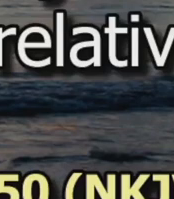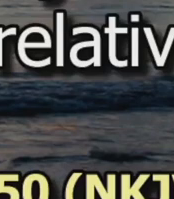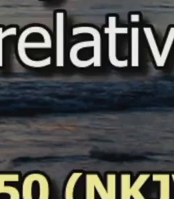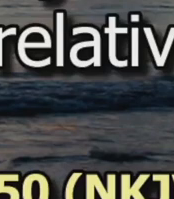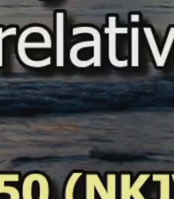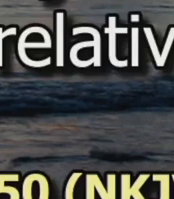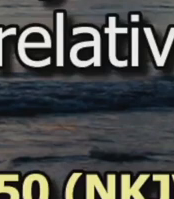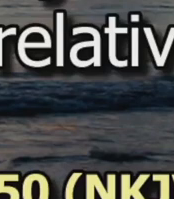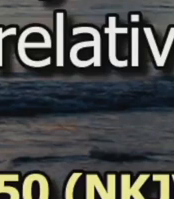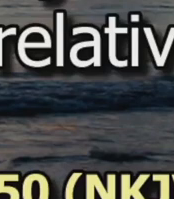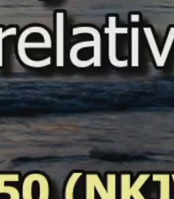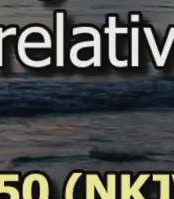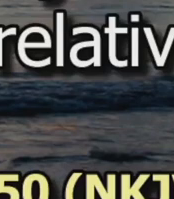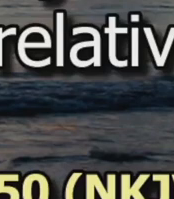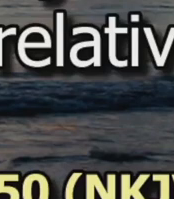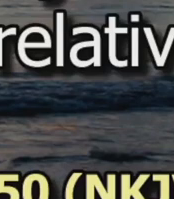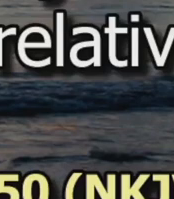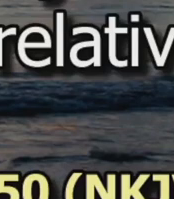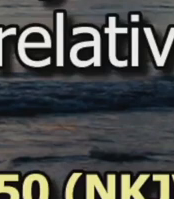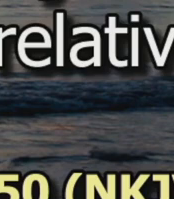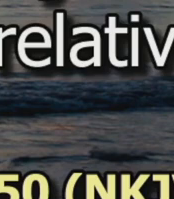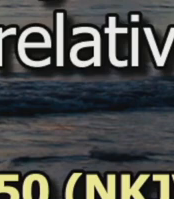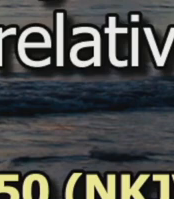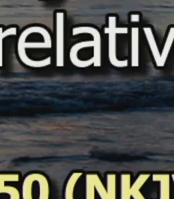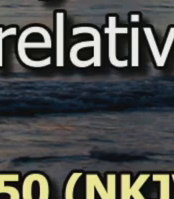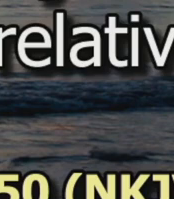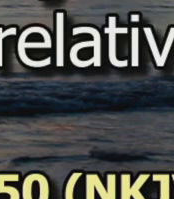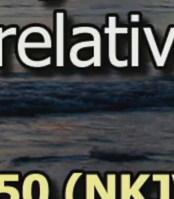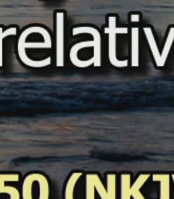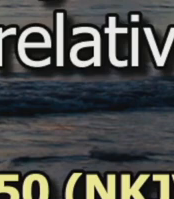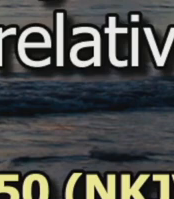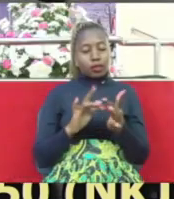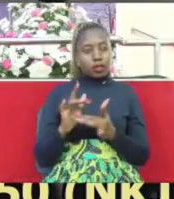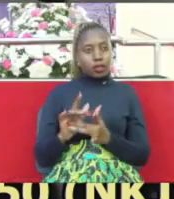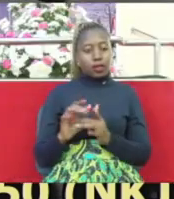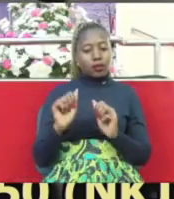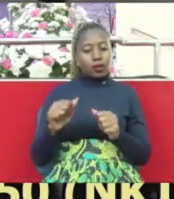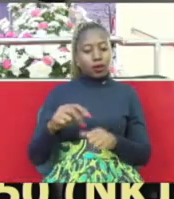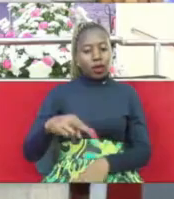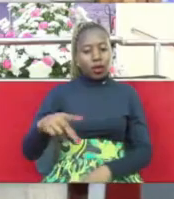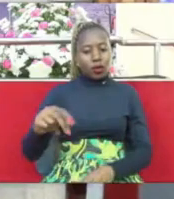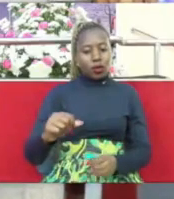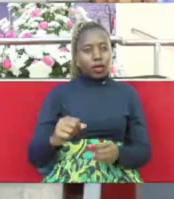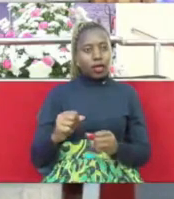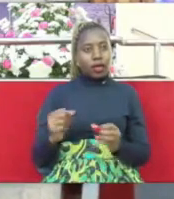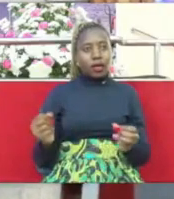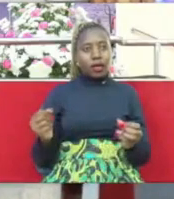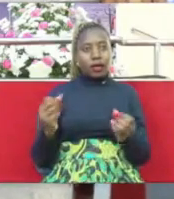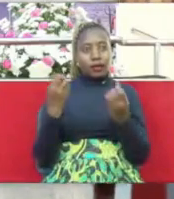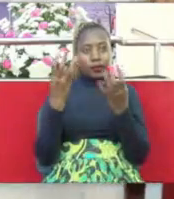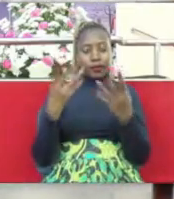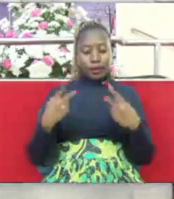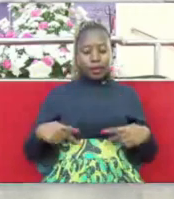Meaning they were walking in a crowd. Ni kwa hivyo inamaanisha walikuwa natembea katika kundi. And they lost Jesus. Na wakampoteza. The Bible says